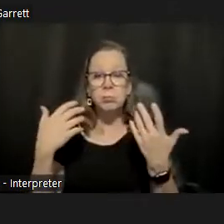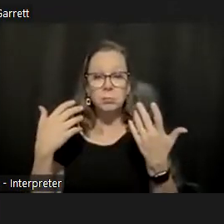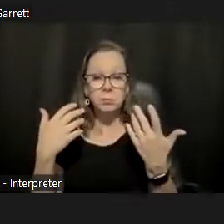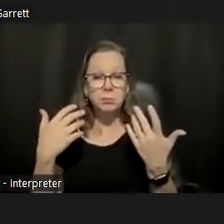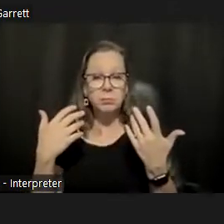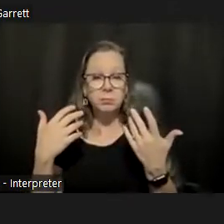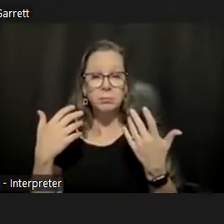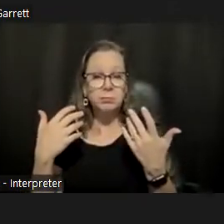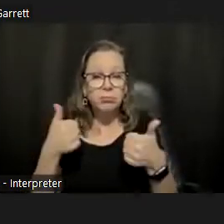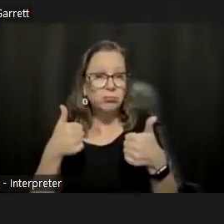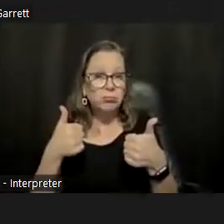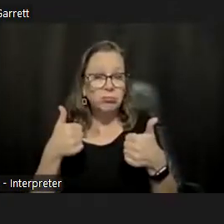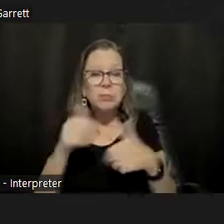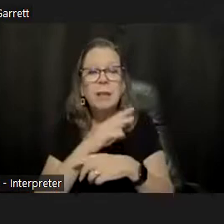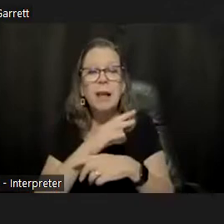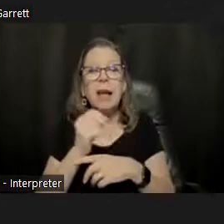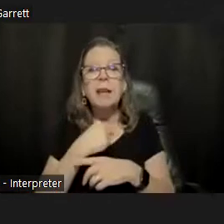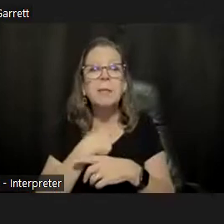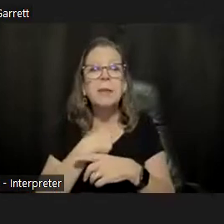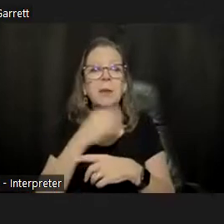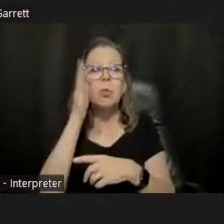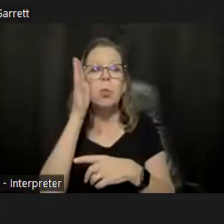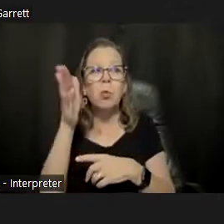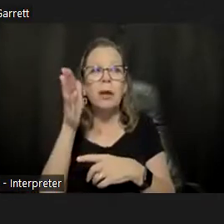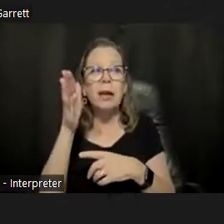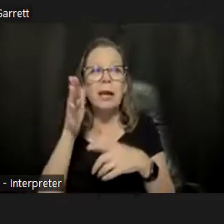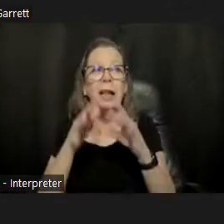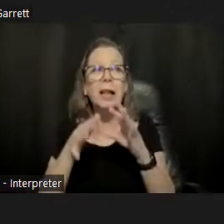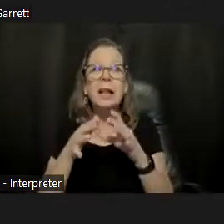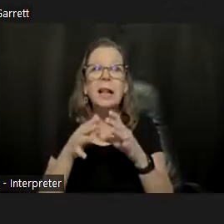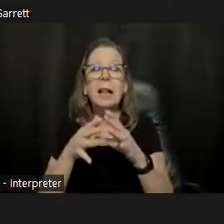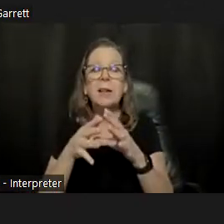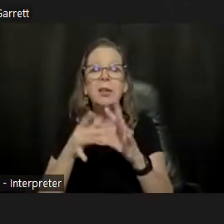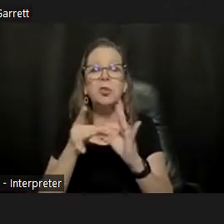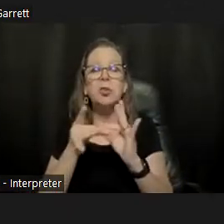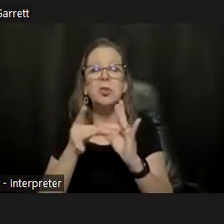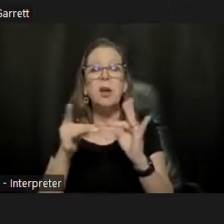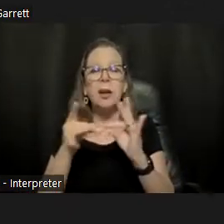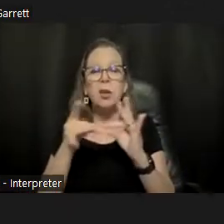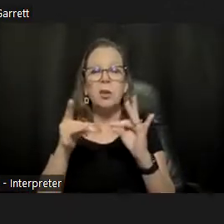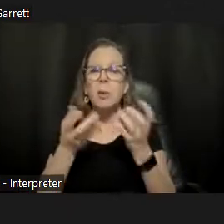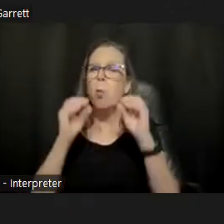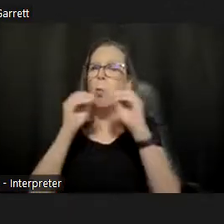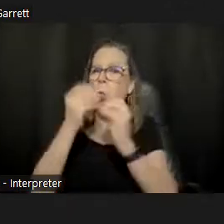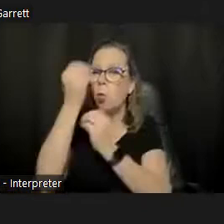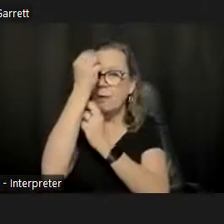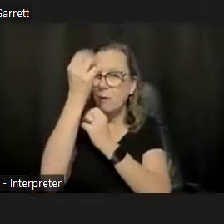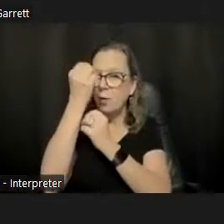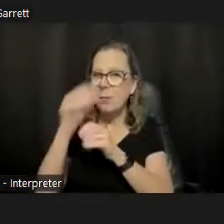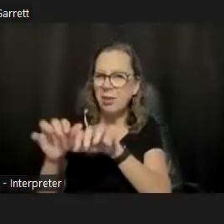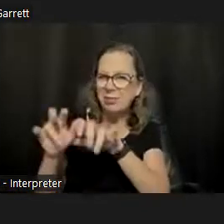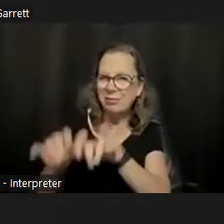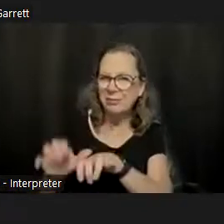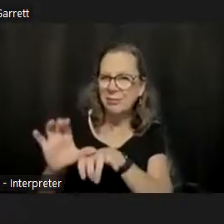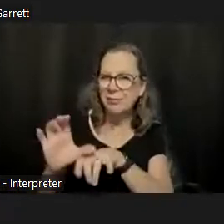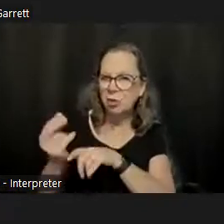And I will share more information in the chat,